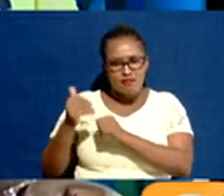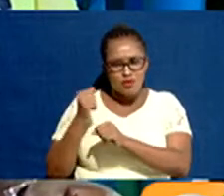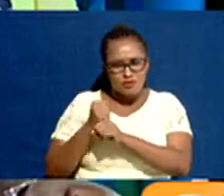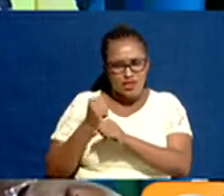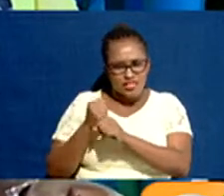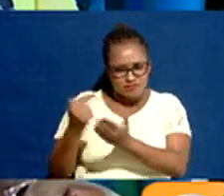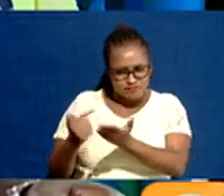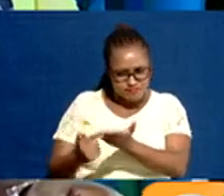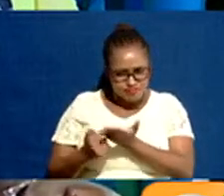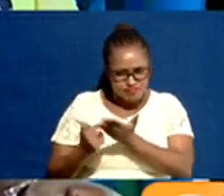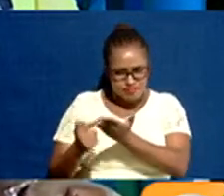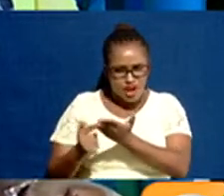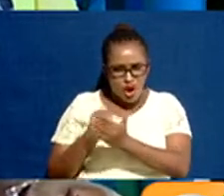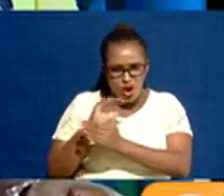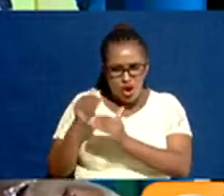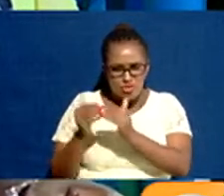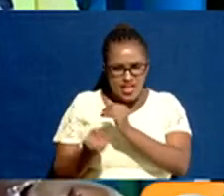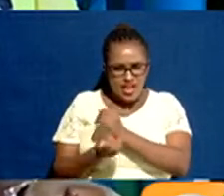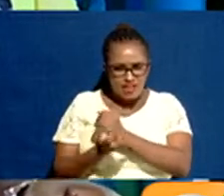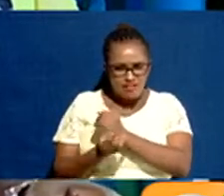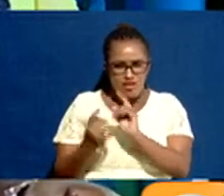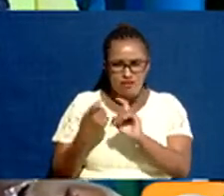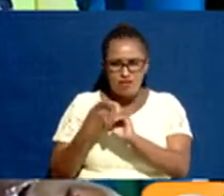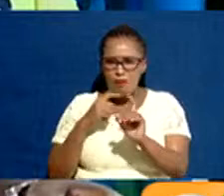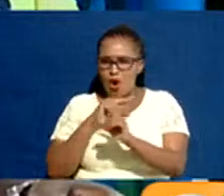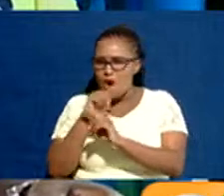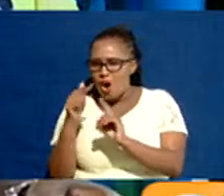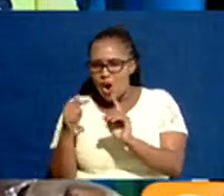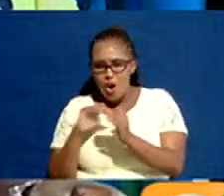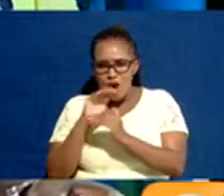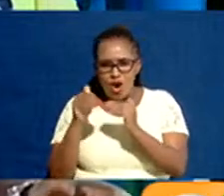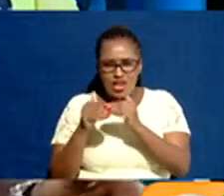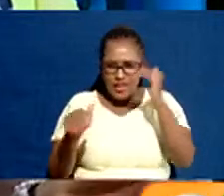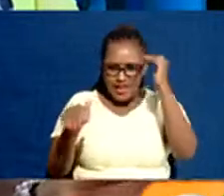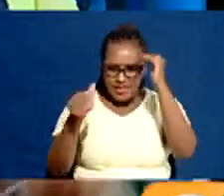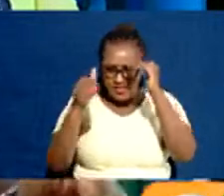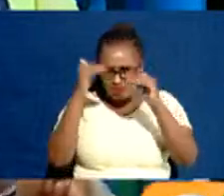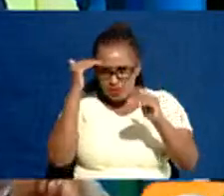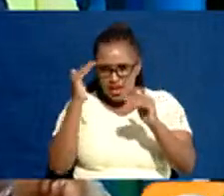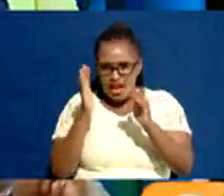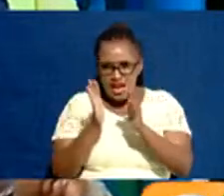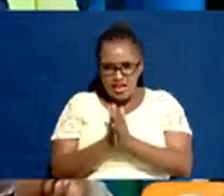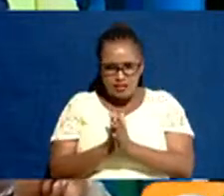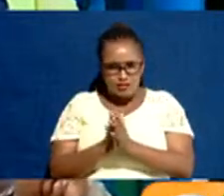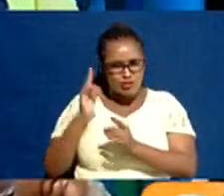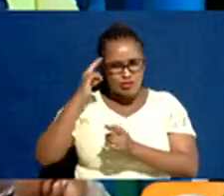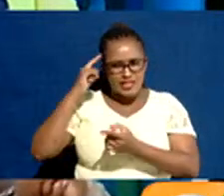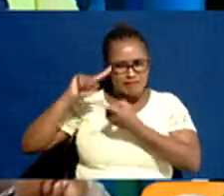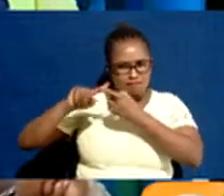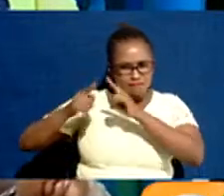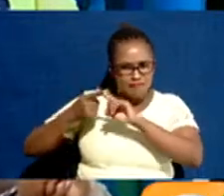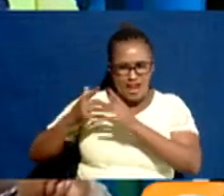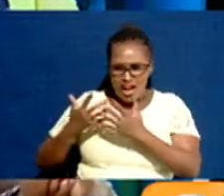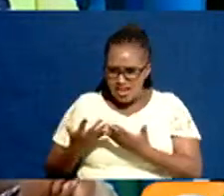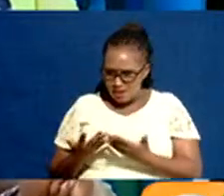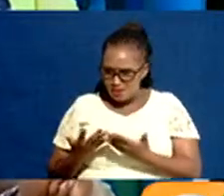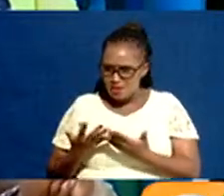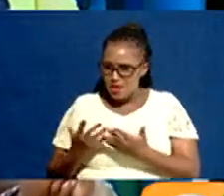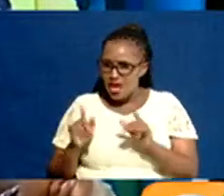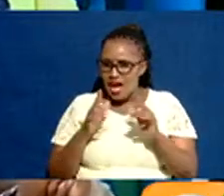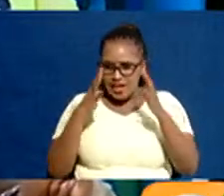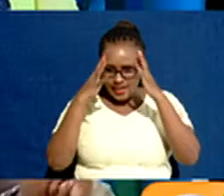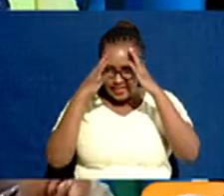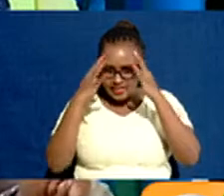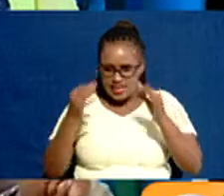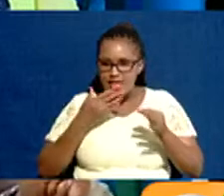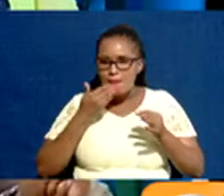the advice from all sorts of experts and economists and putting his own thinking into it, decided that the